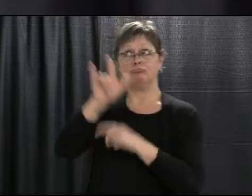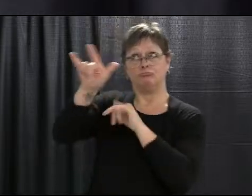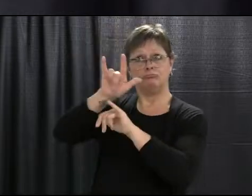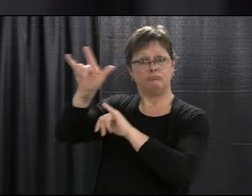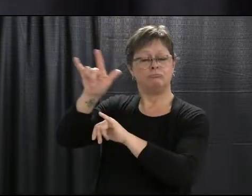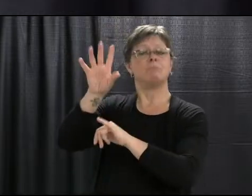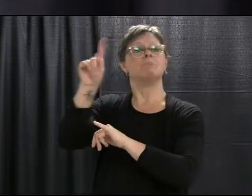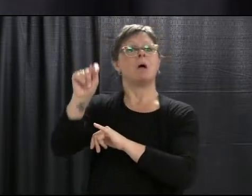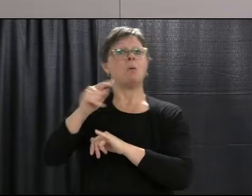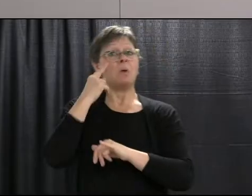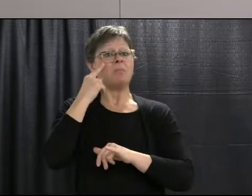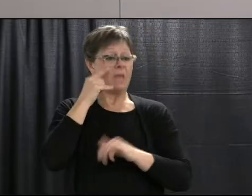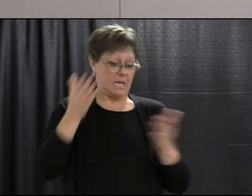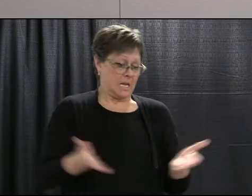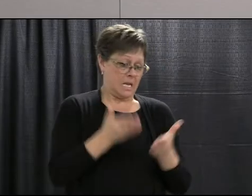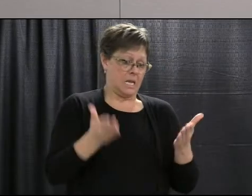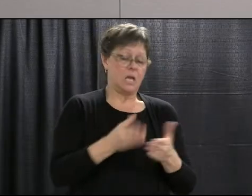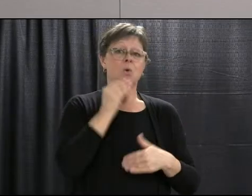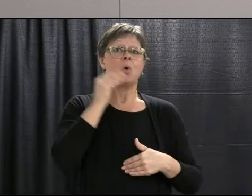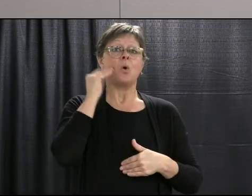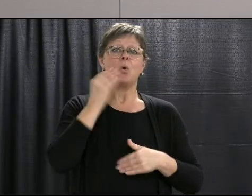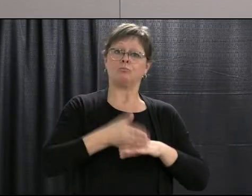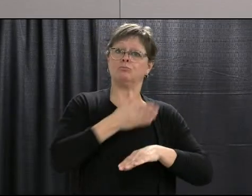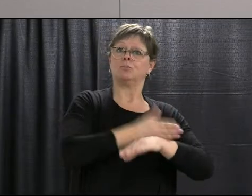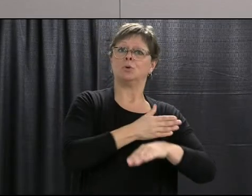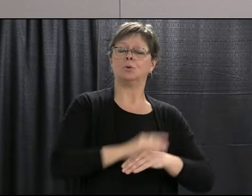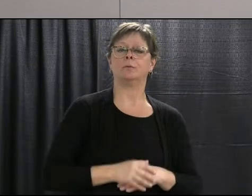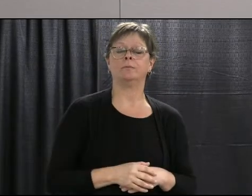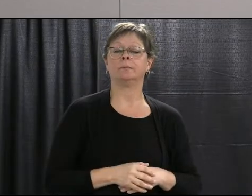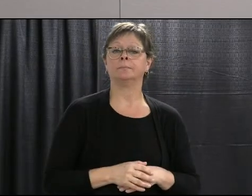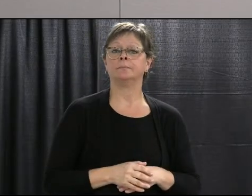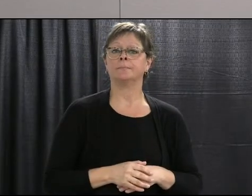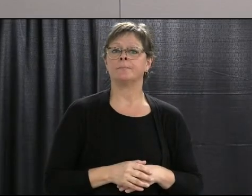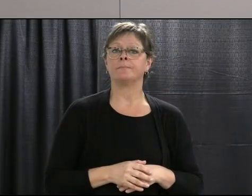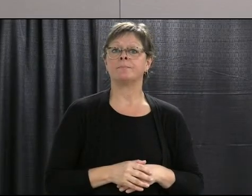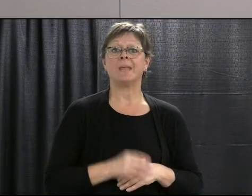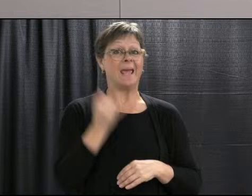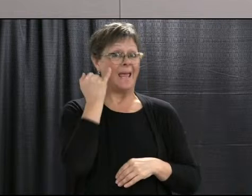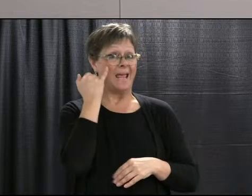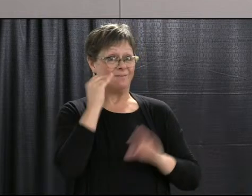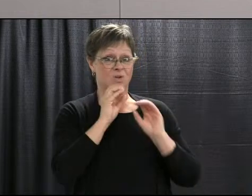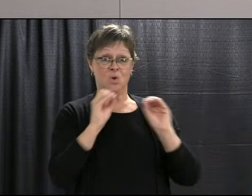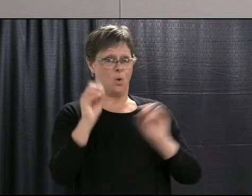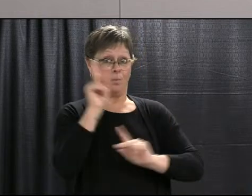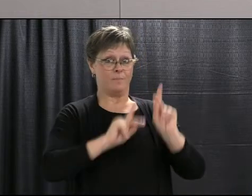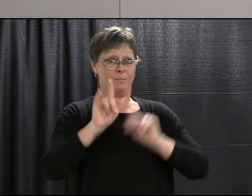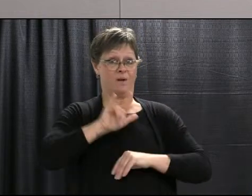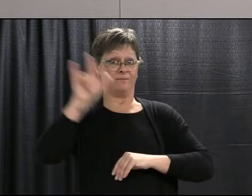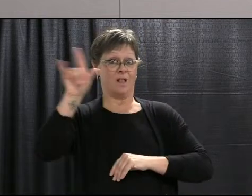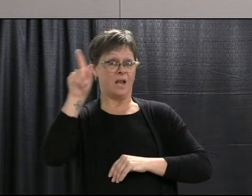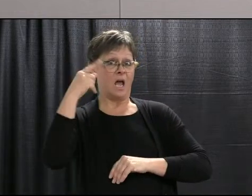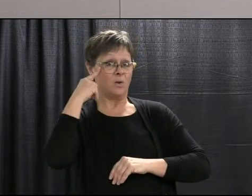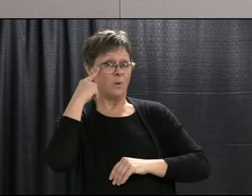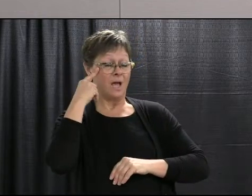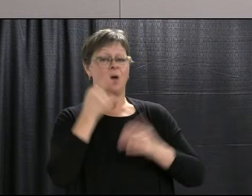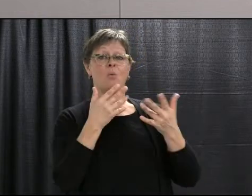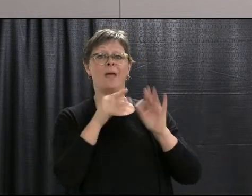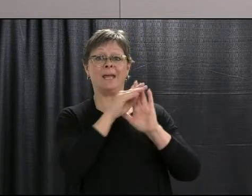home. Mark, I think that if you didn't have people going to Ottawa, the wait list would have gone